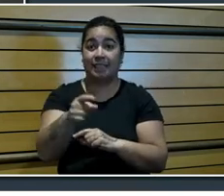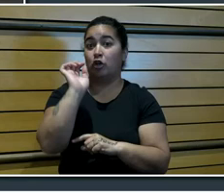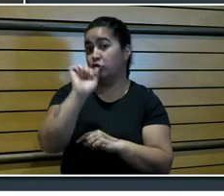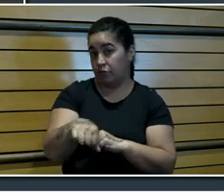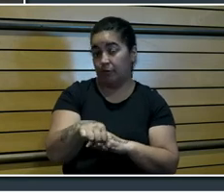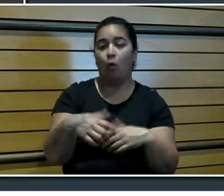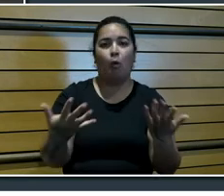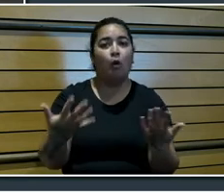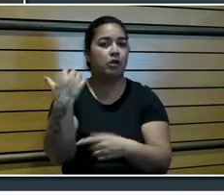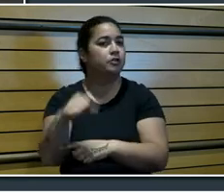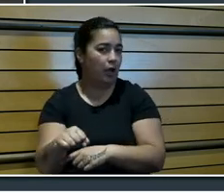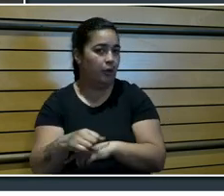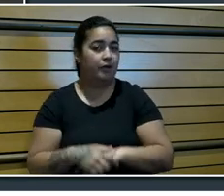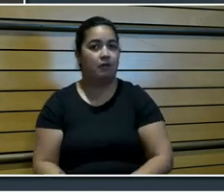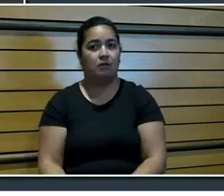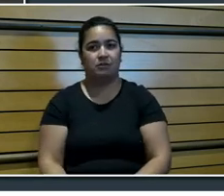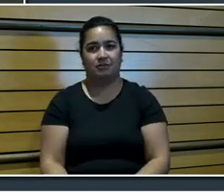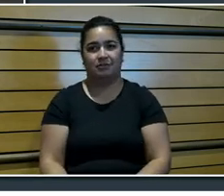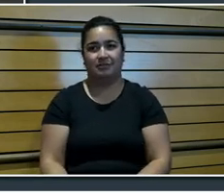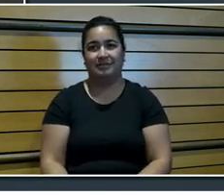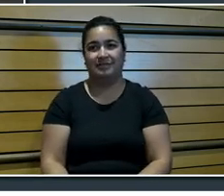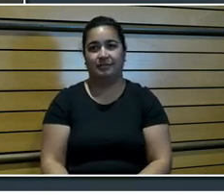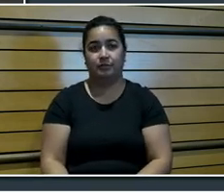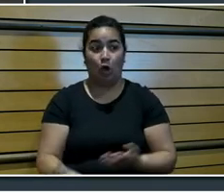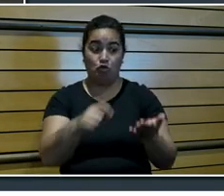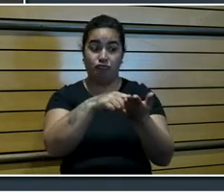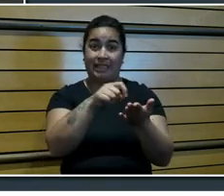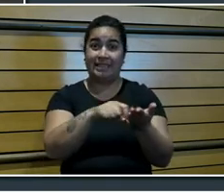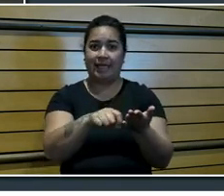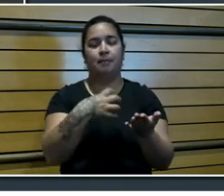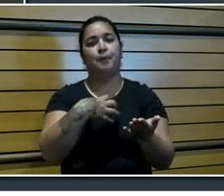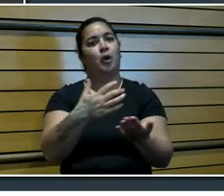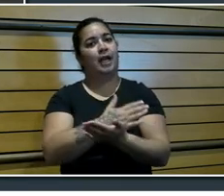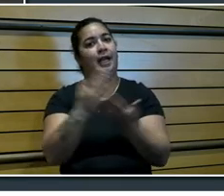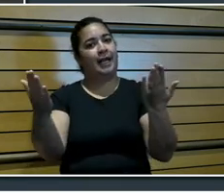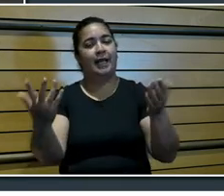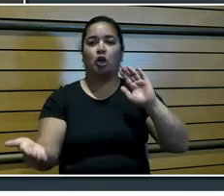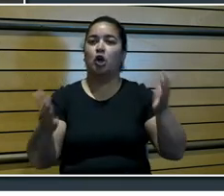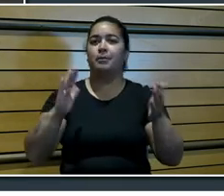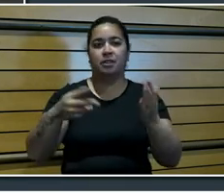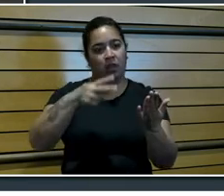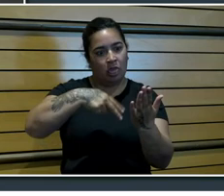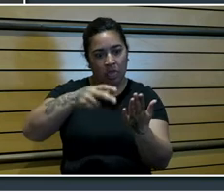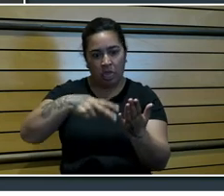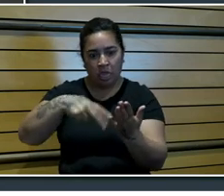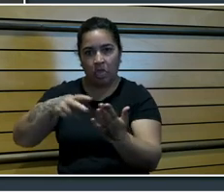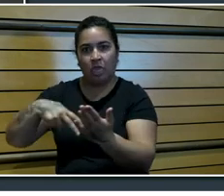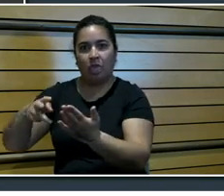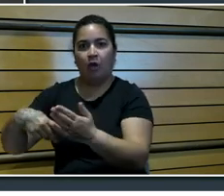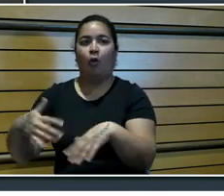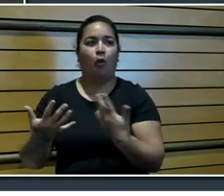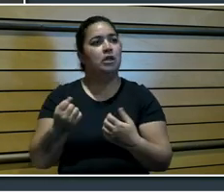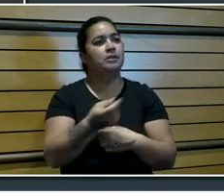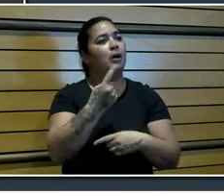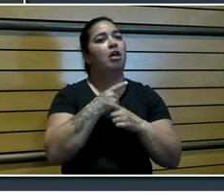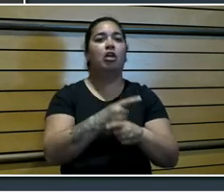yes. Because that is a lot clearer than reading through hours of minutes or having someone talk to something.